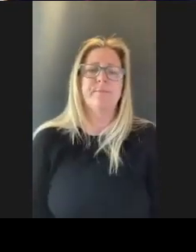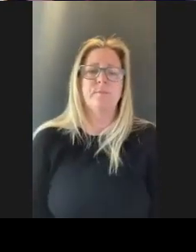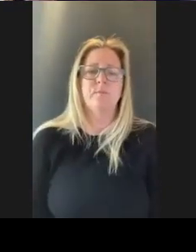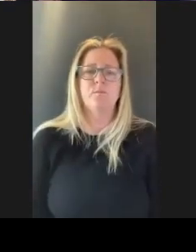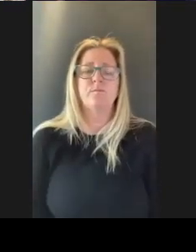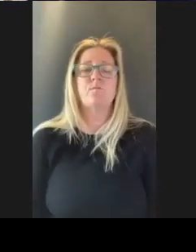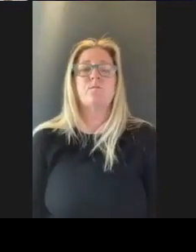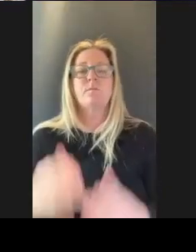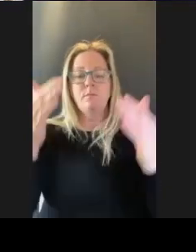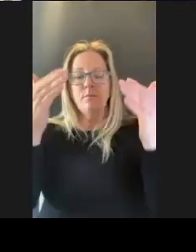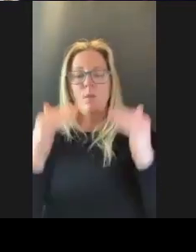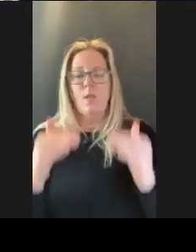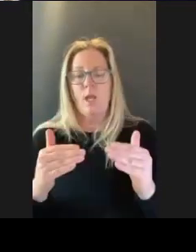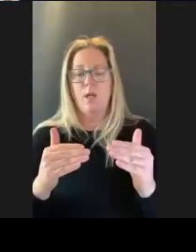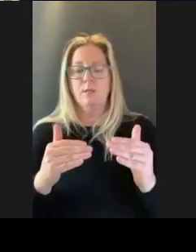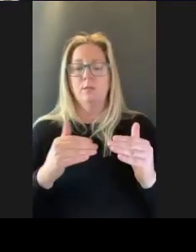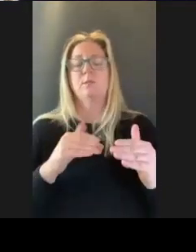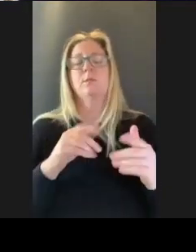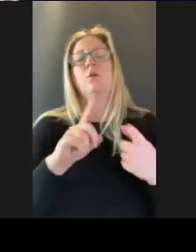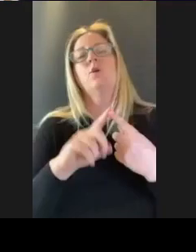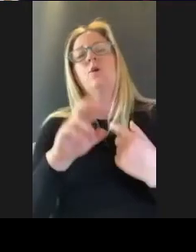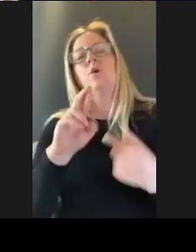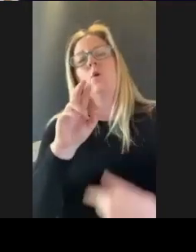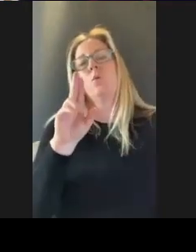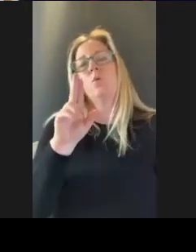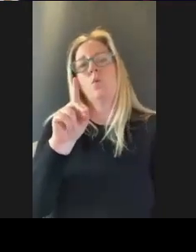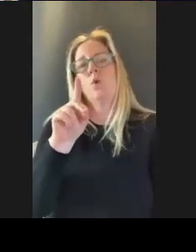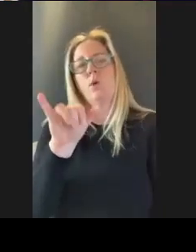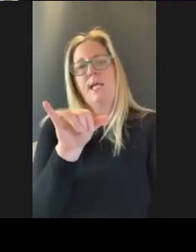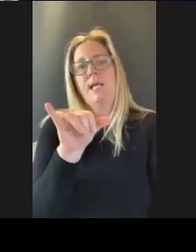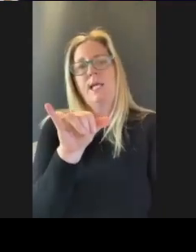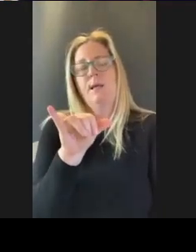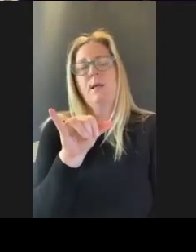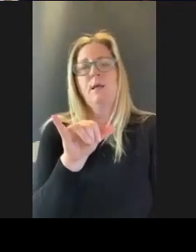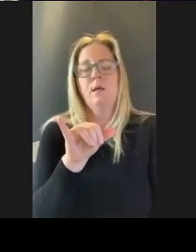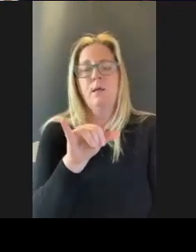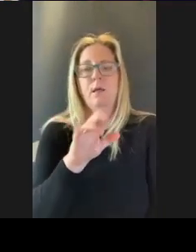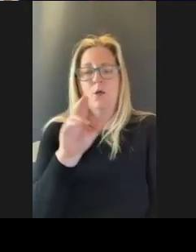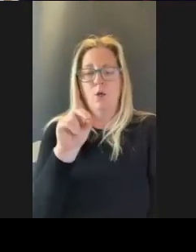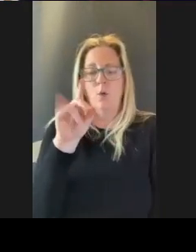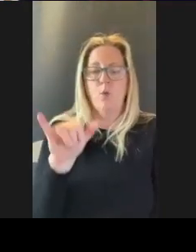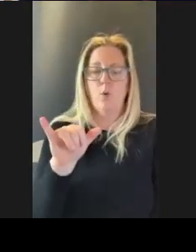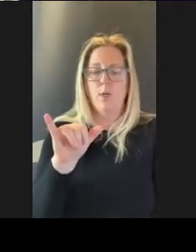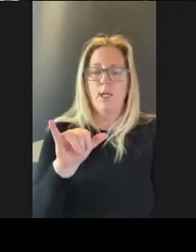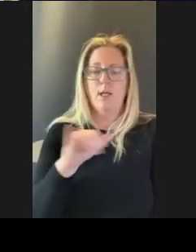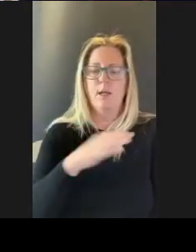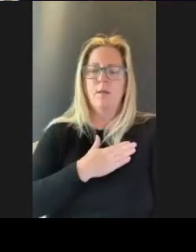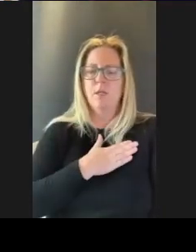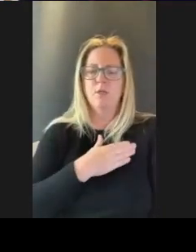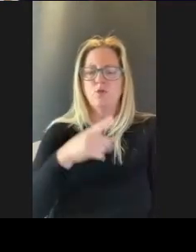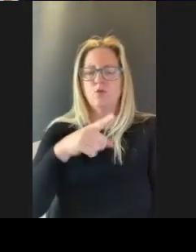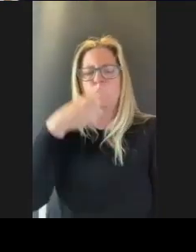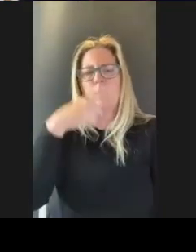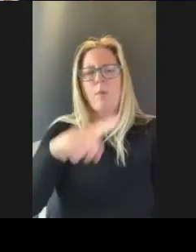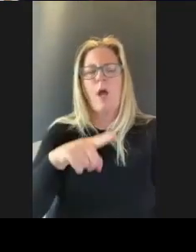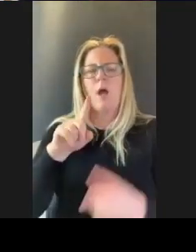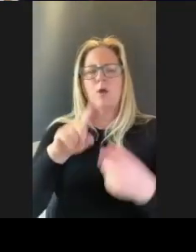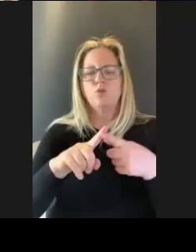Next, I'm going to turn to Rudy. Rudy, could you talk a little bit about